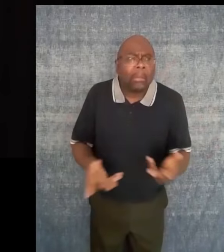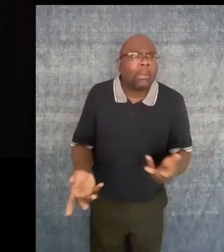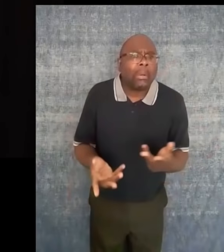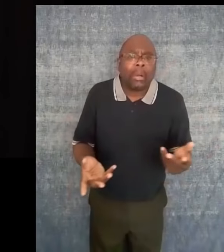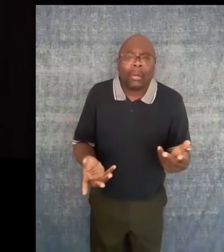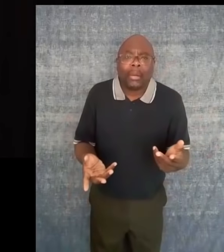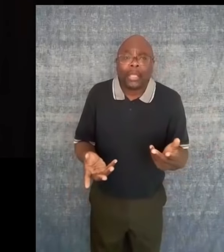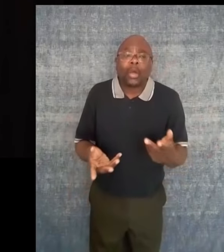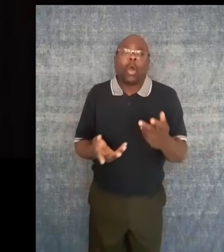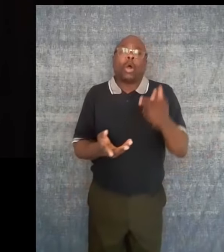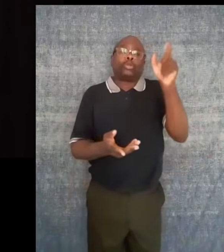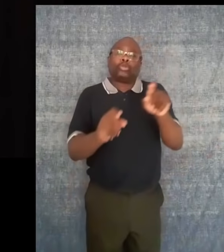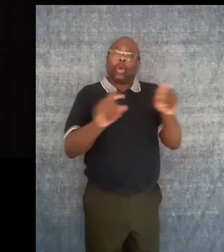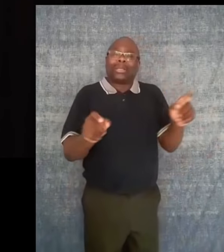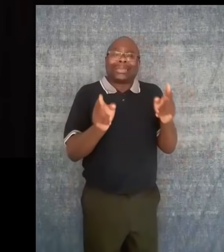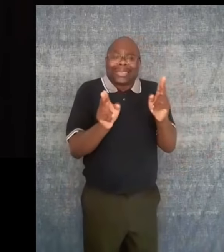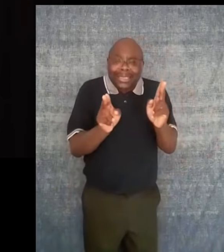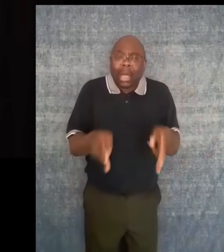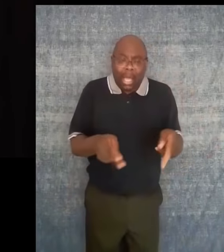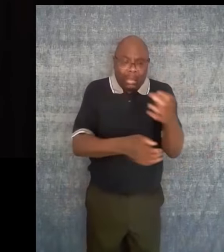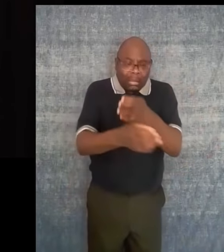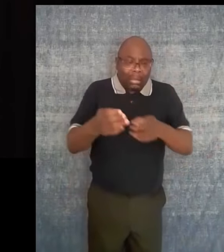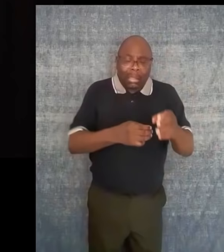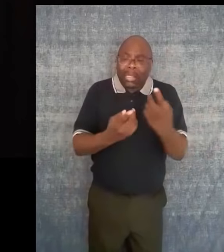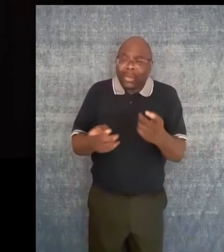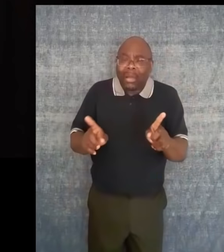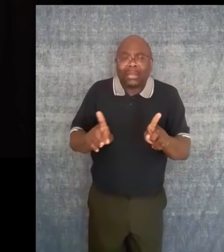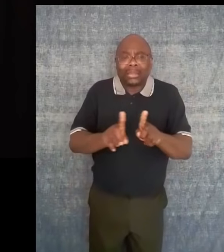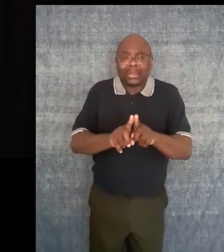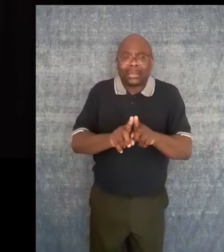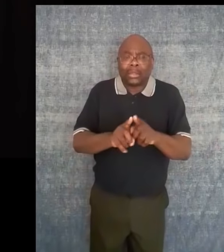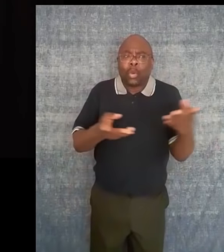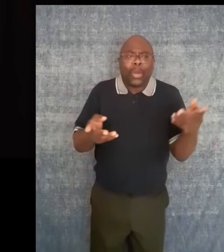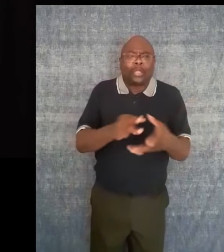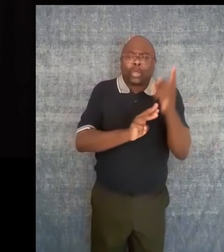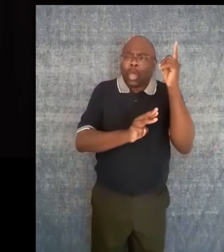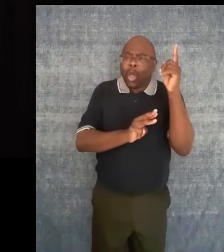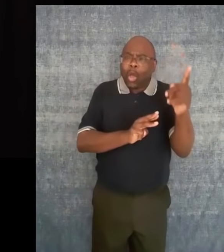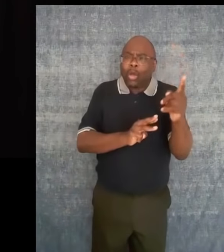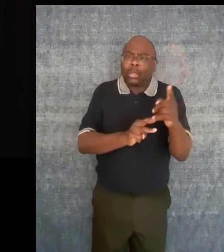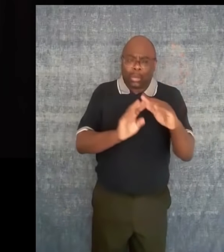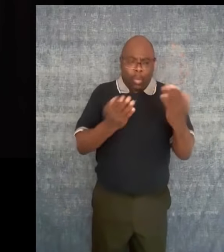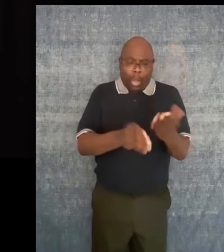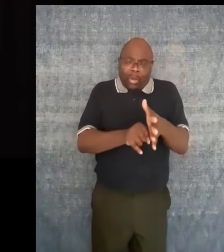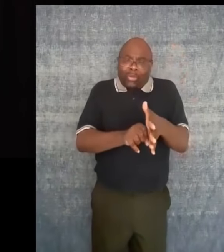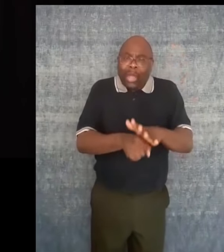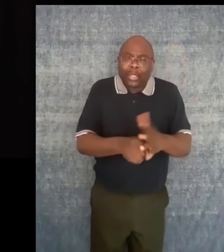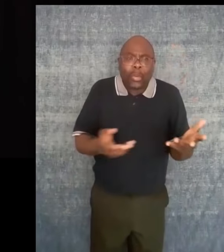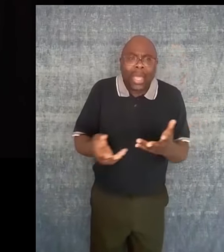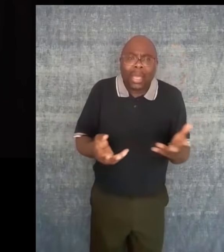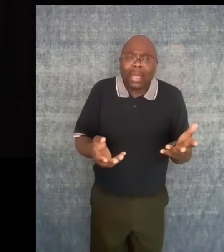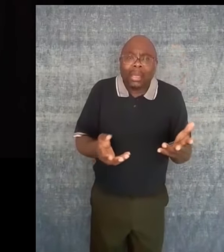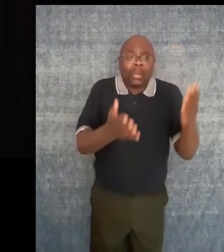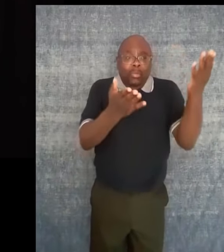He's on the cross, dying in our place. Where is God in a coronavirus world?